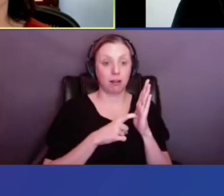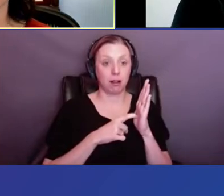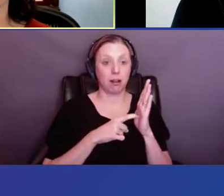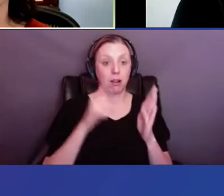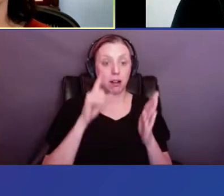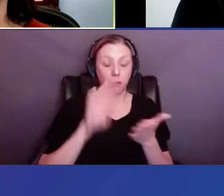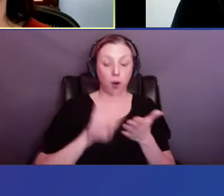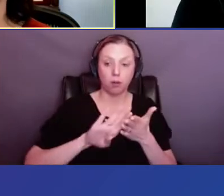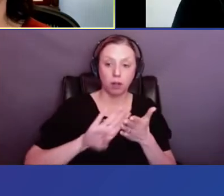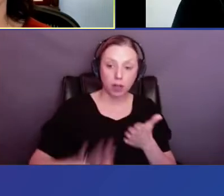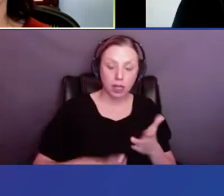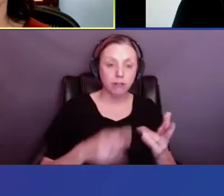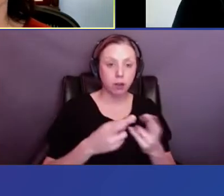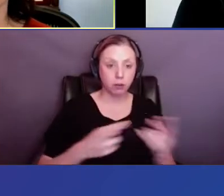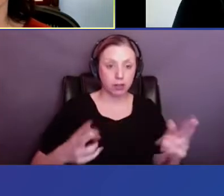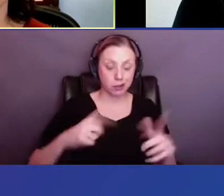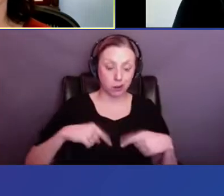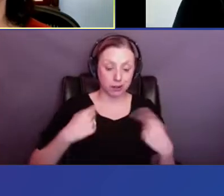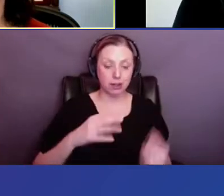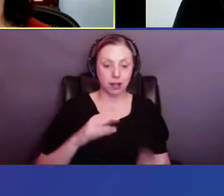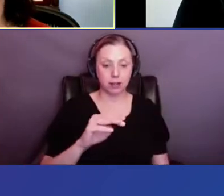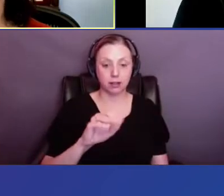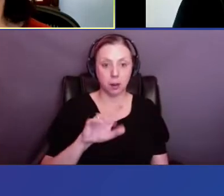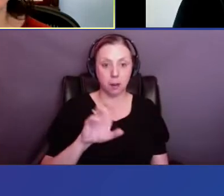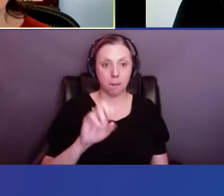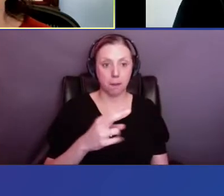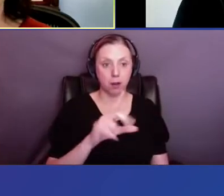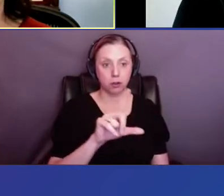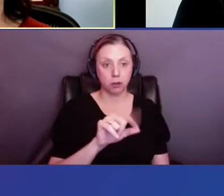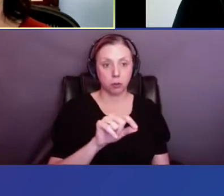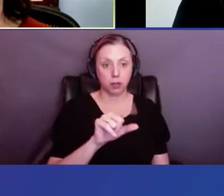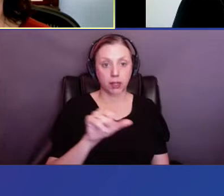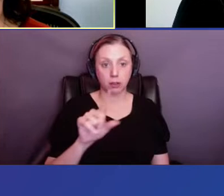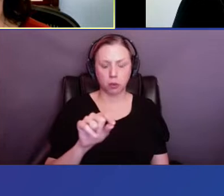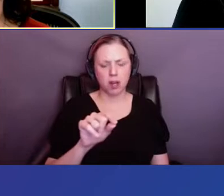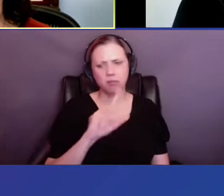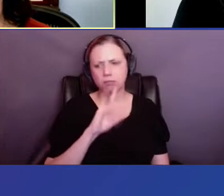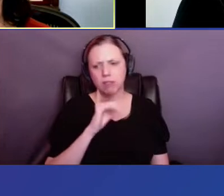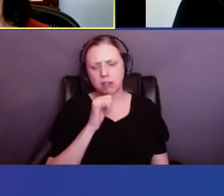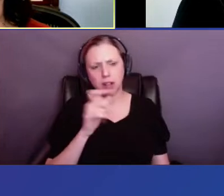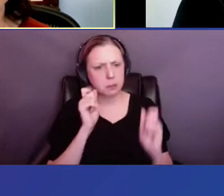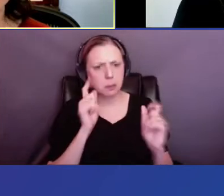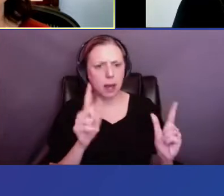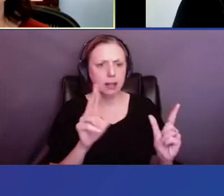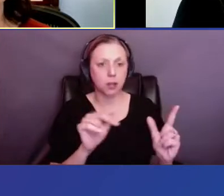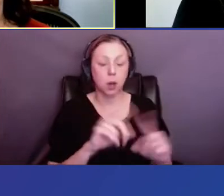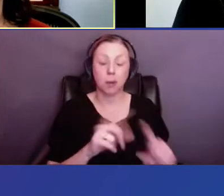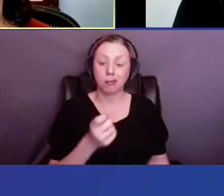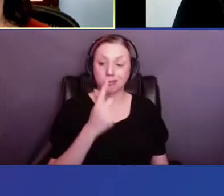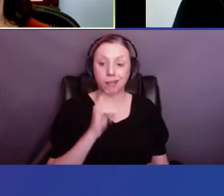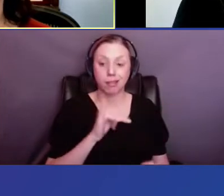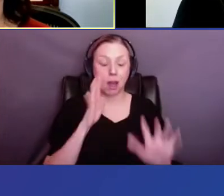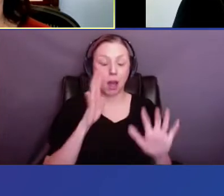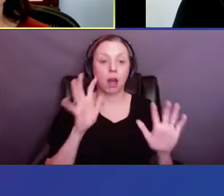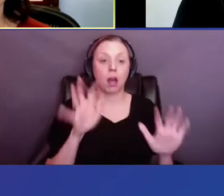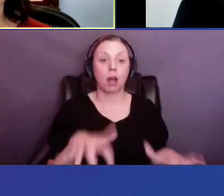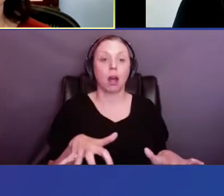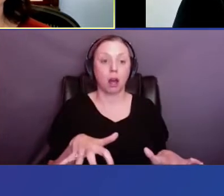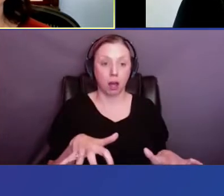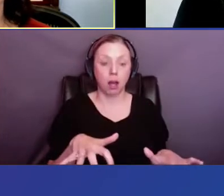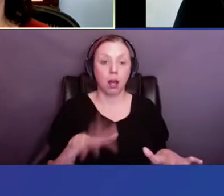and resources since March 2020 shouldn't have been a surprise, but it was pretty stunning, and